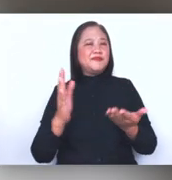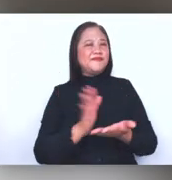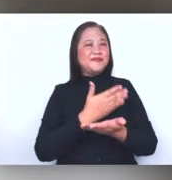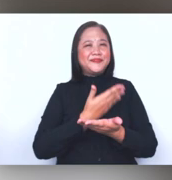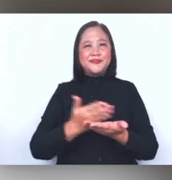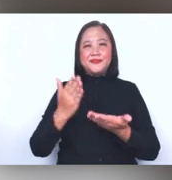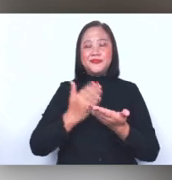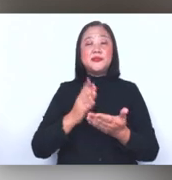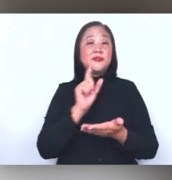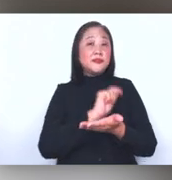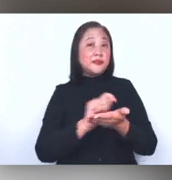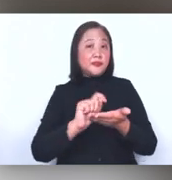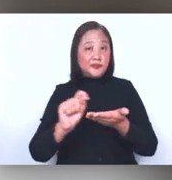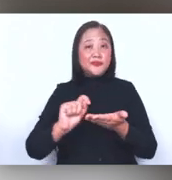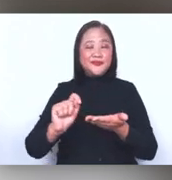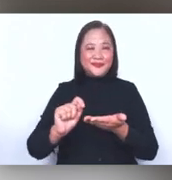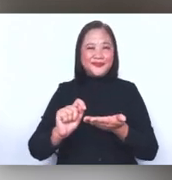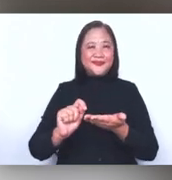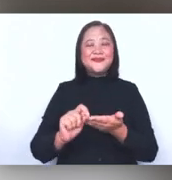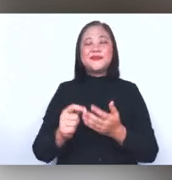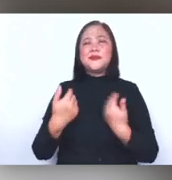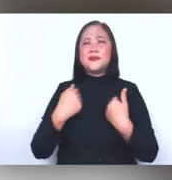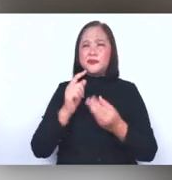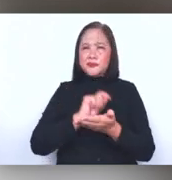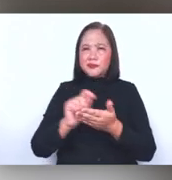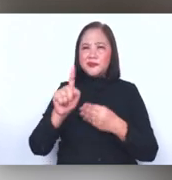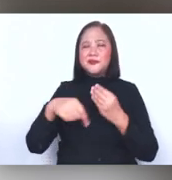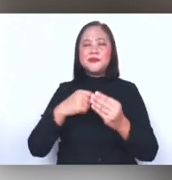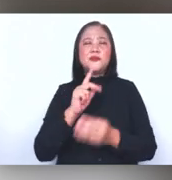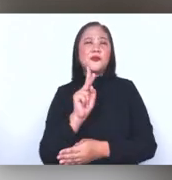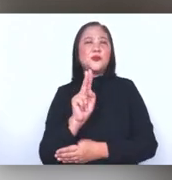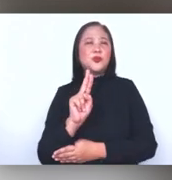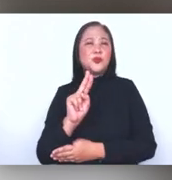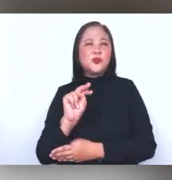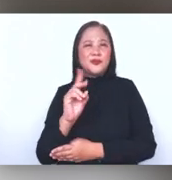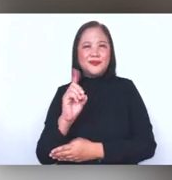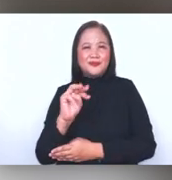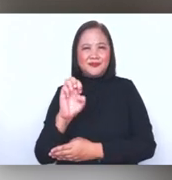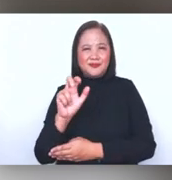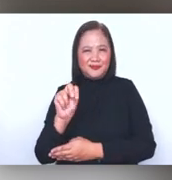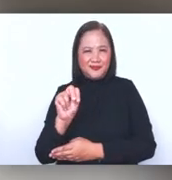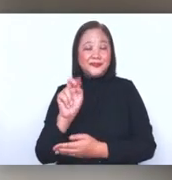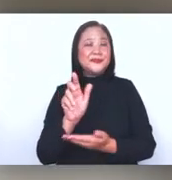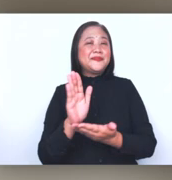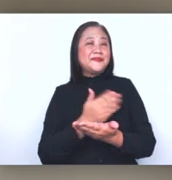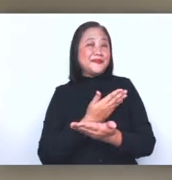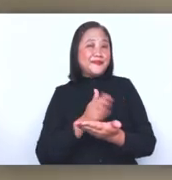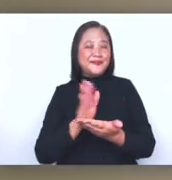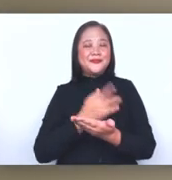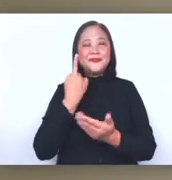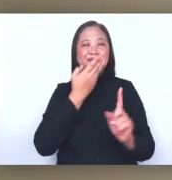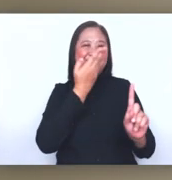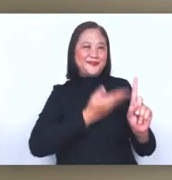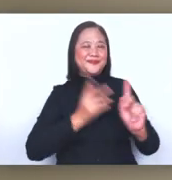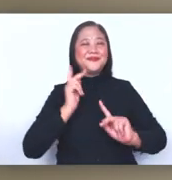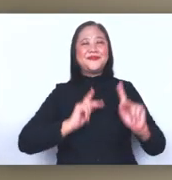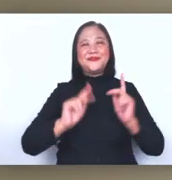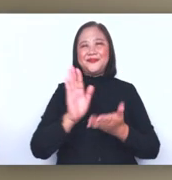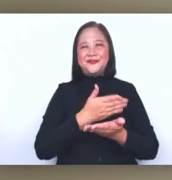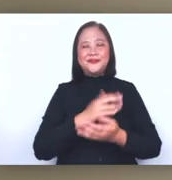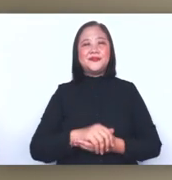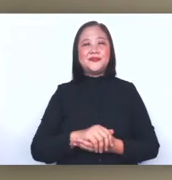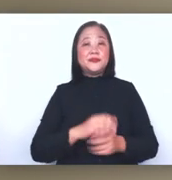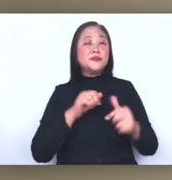and literary geniuses to write Kundiman art songs for her to perform. She continued